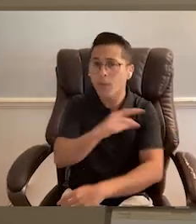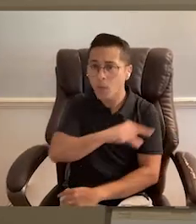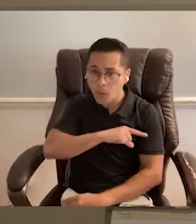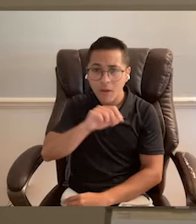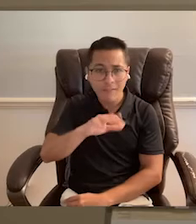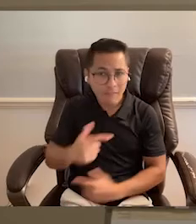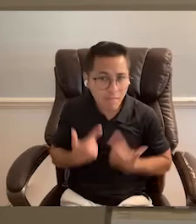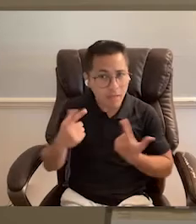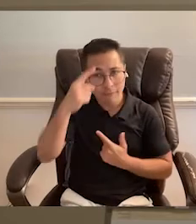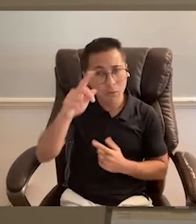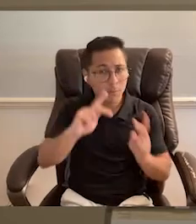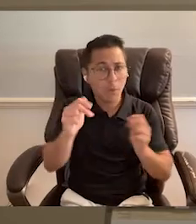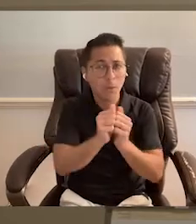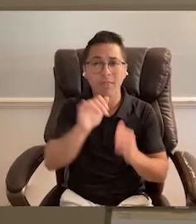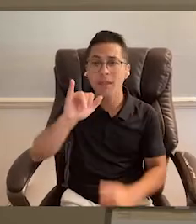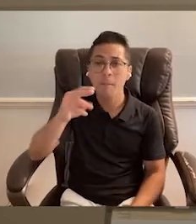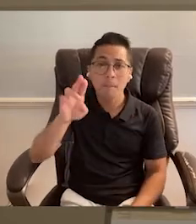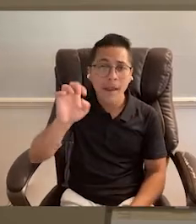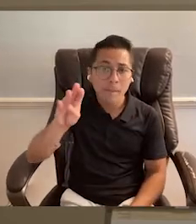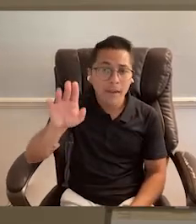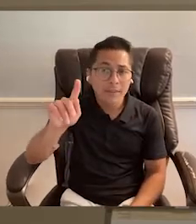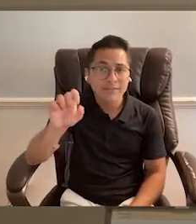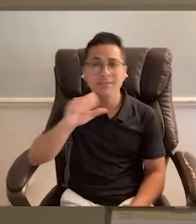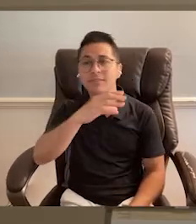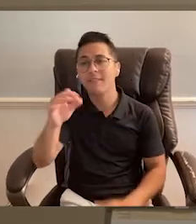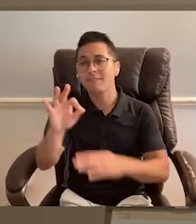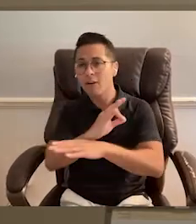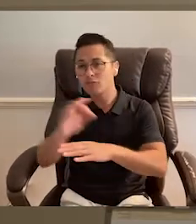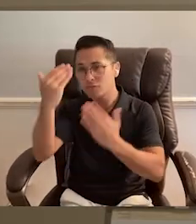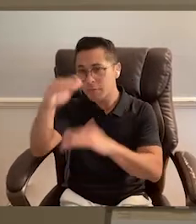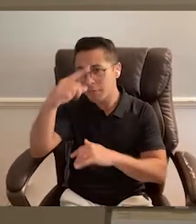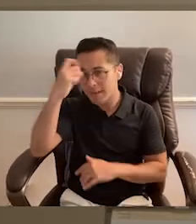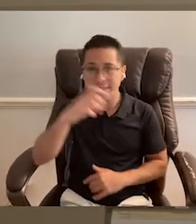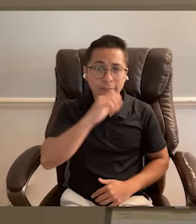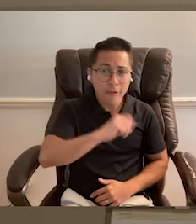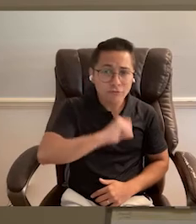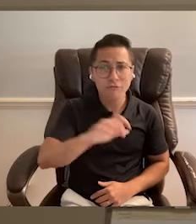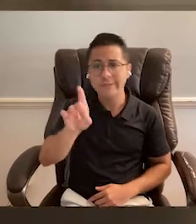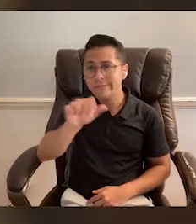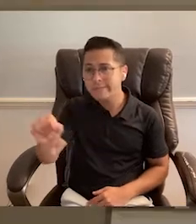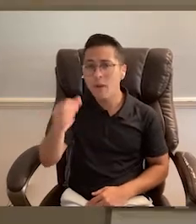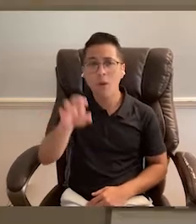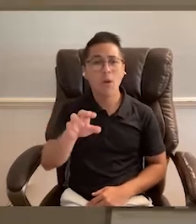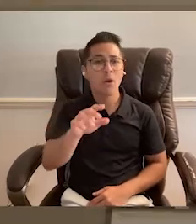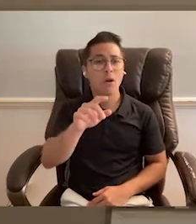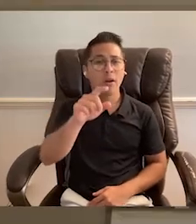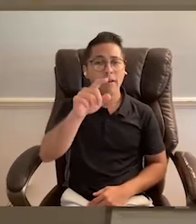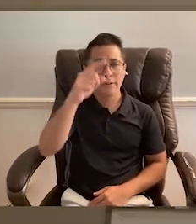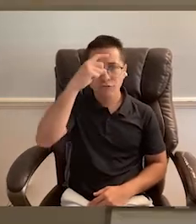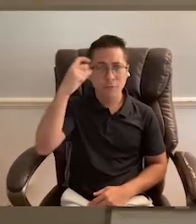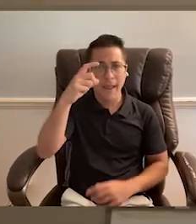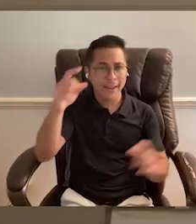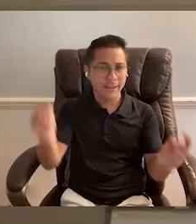Arts, Behavioral and Community Sciences, and Marine Science. CART comprises 3 separate laboratories,